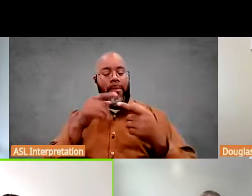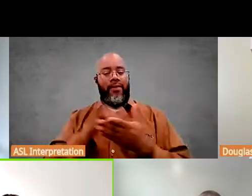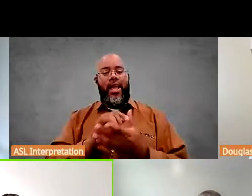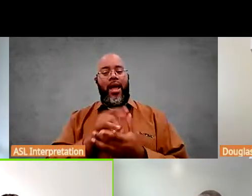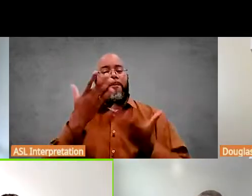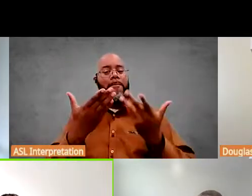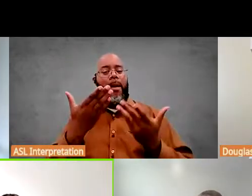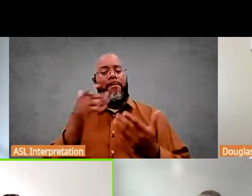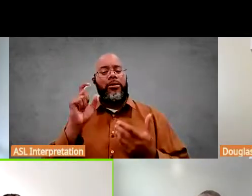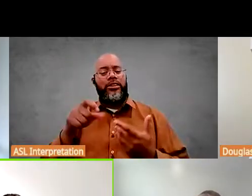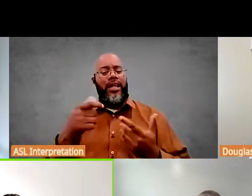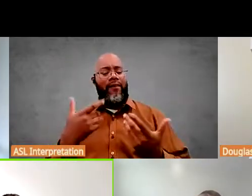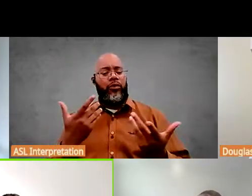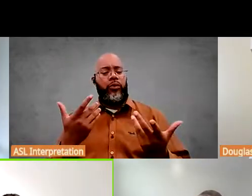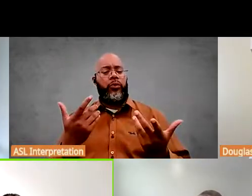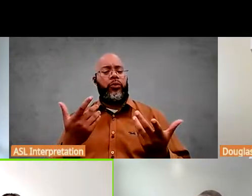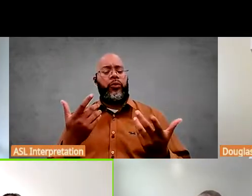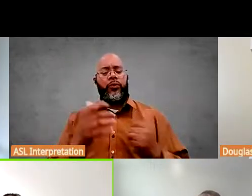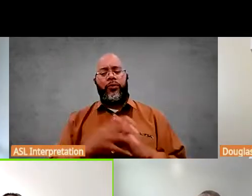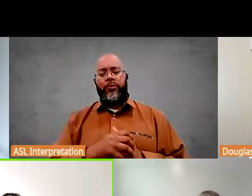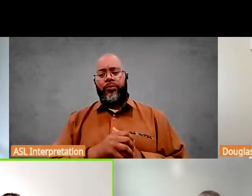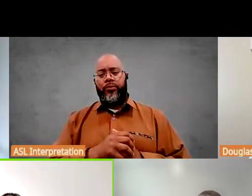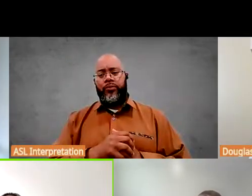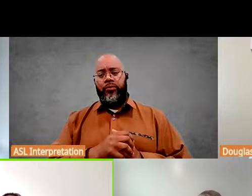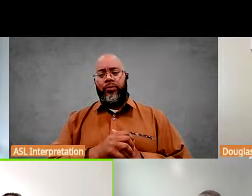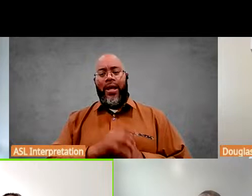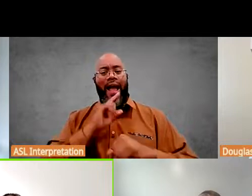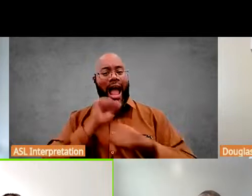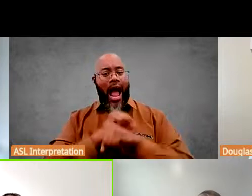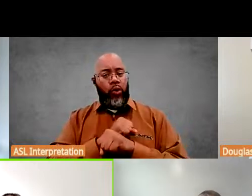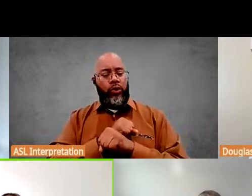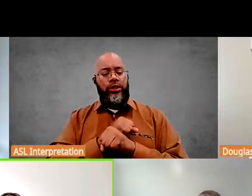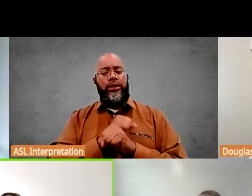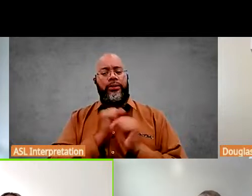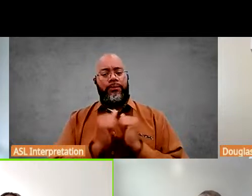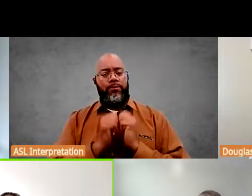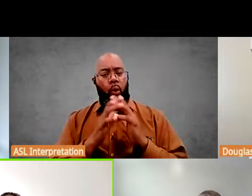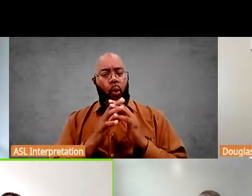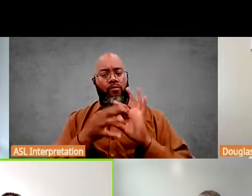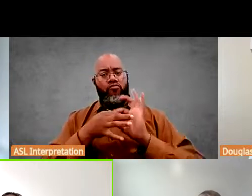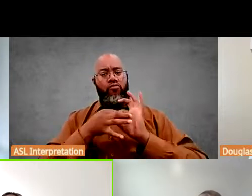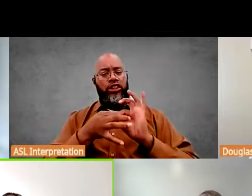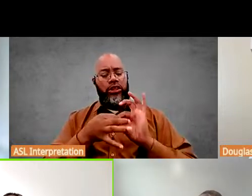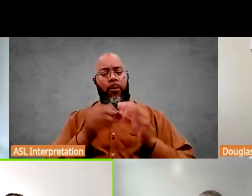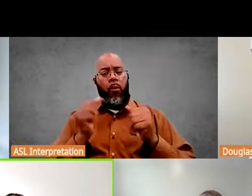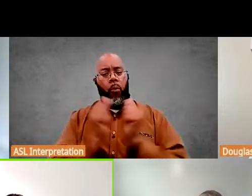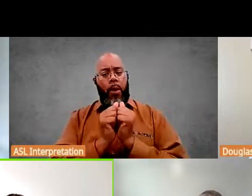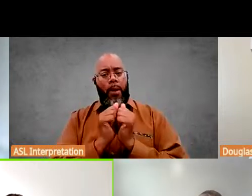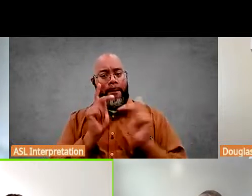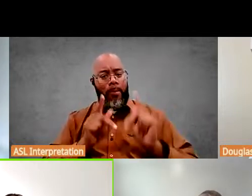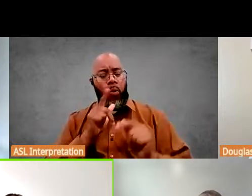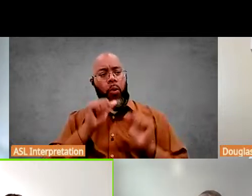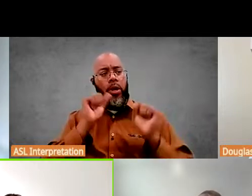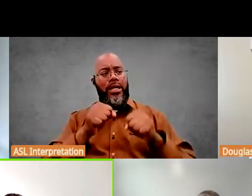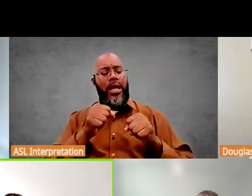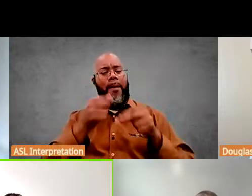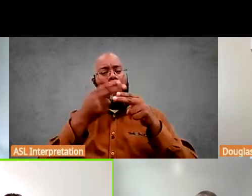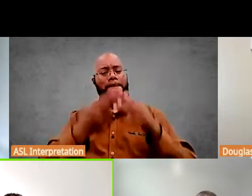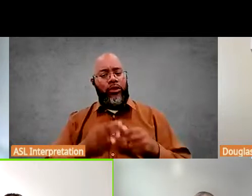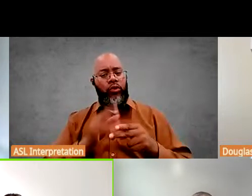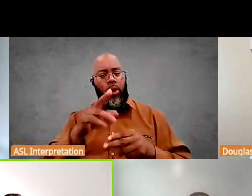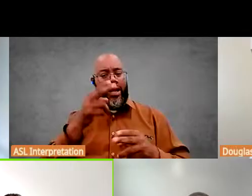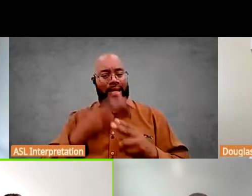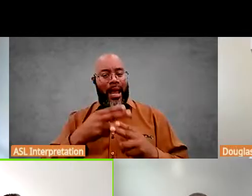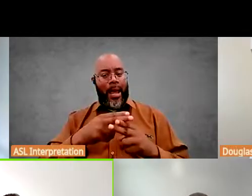might just have to um, actually form relationships with people who can mention your name